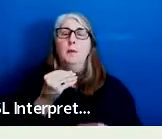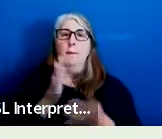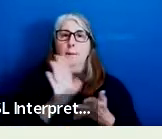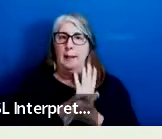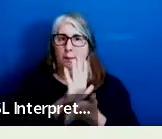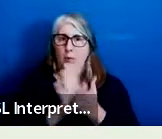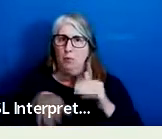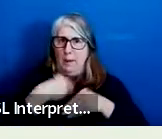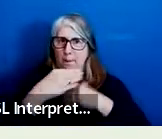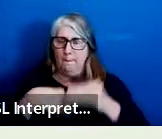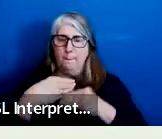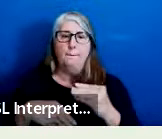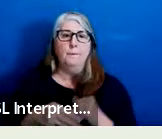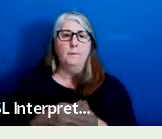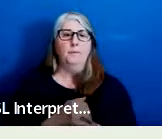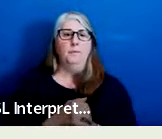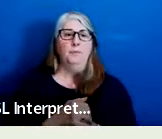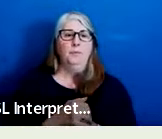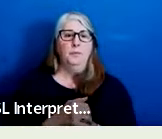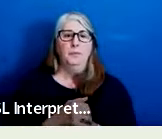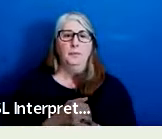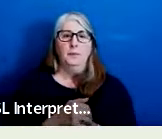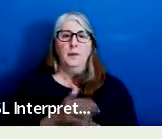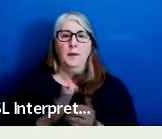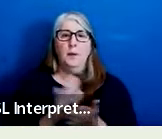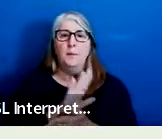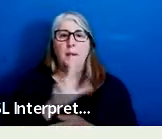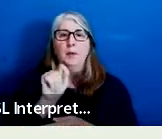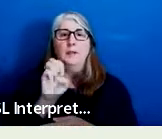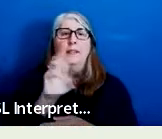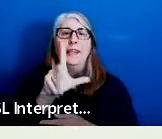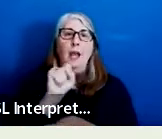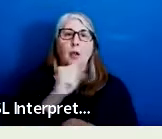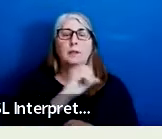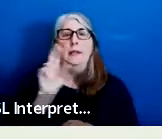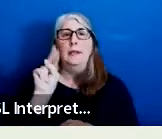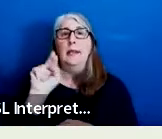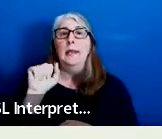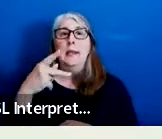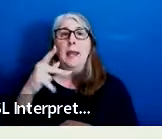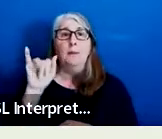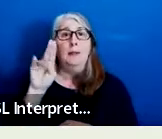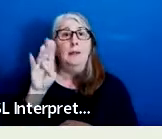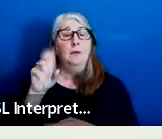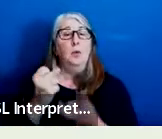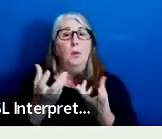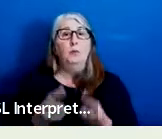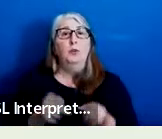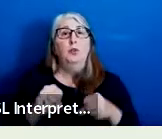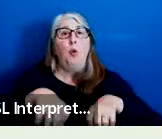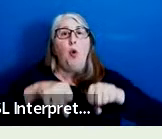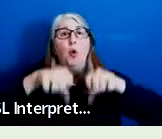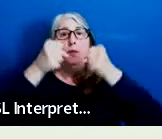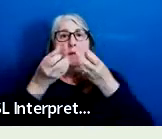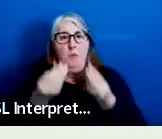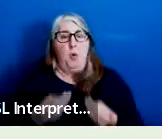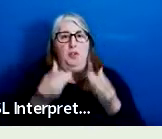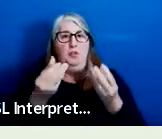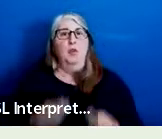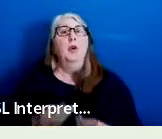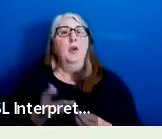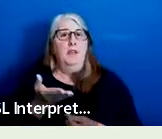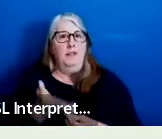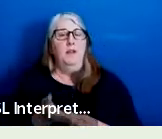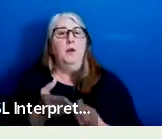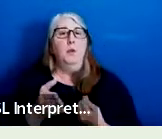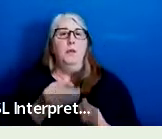paper napkins, those things help to absorb the moisture that is often present when food begins